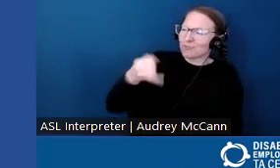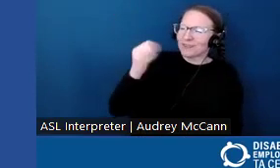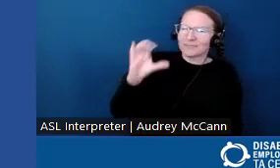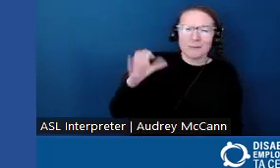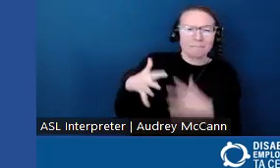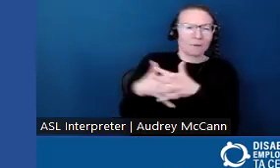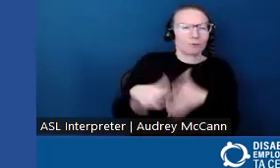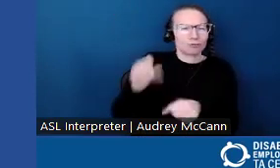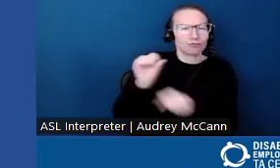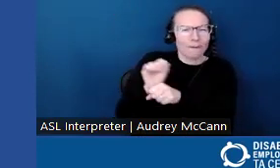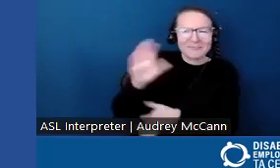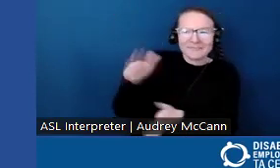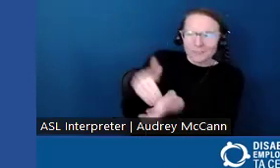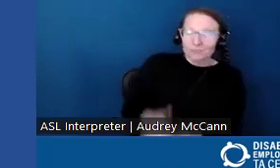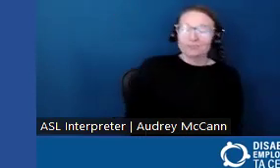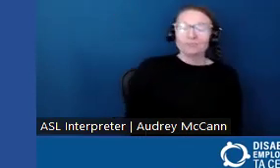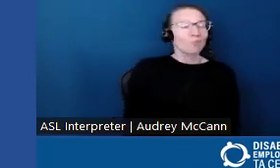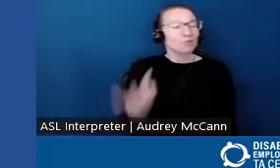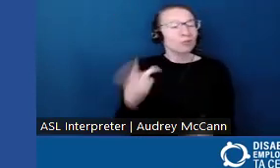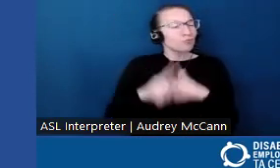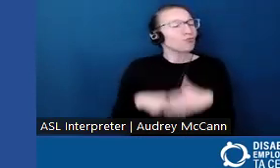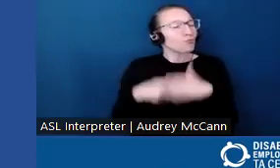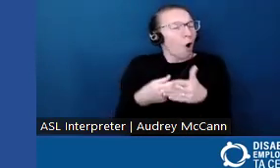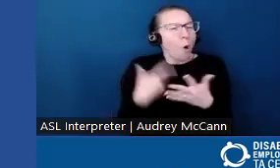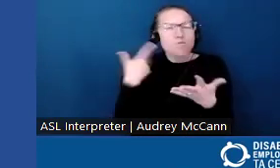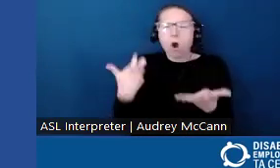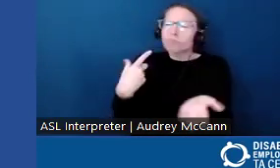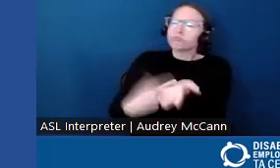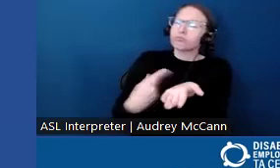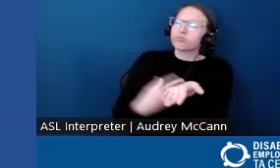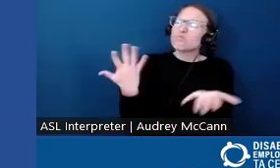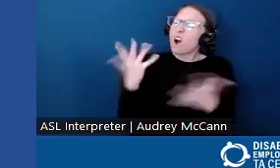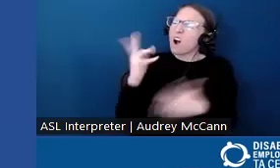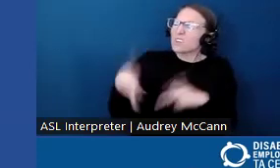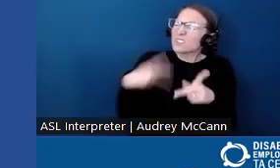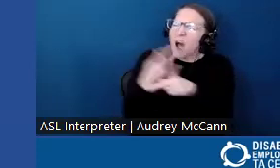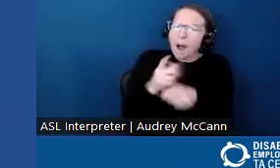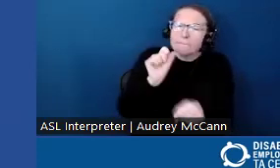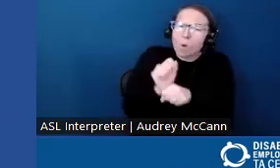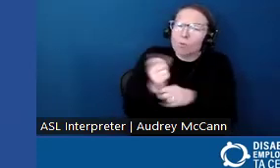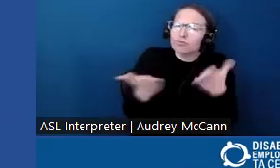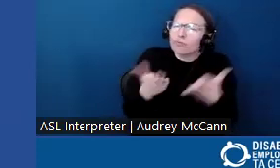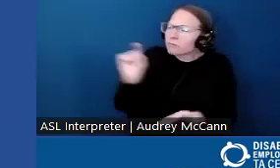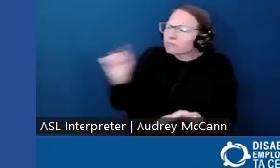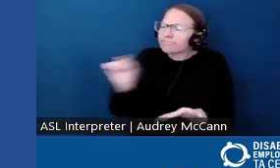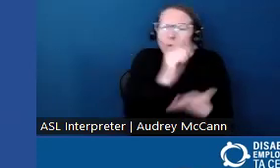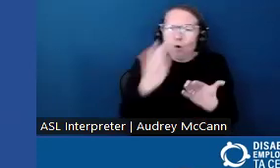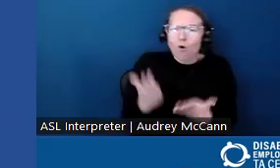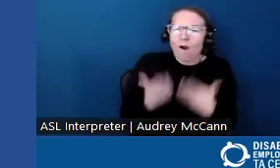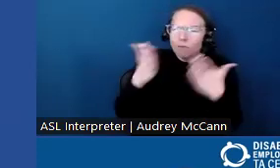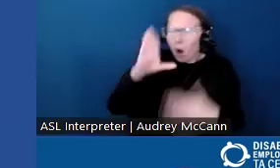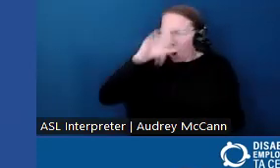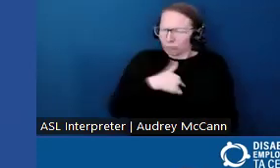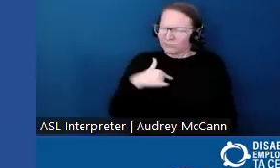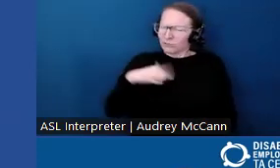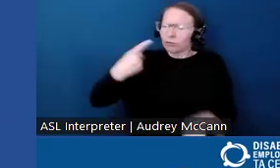us off, we'd like to talk about what types of employment services that each of your centers offer in the community. I know we touched on this